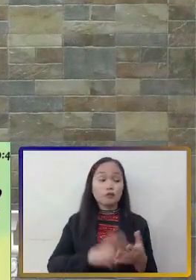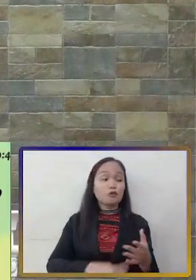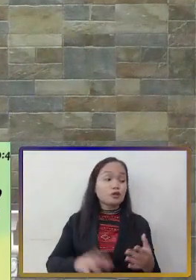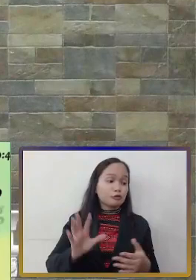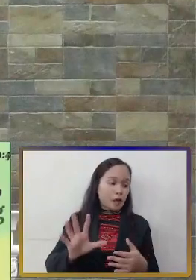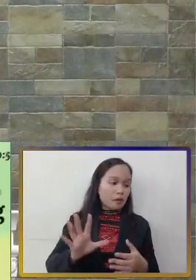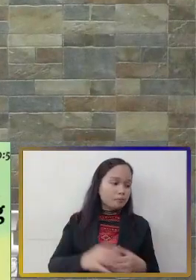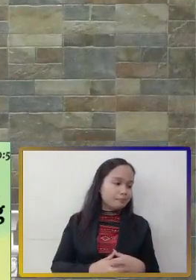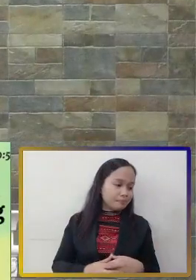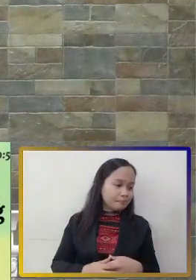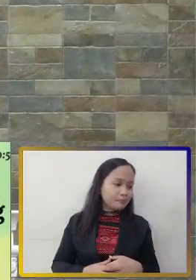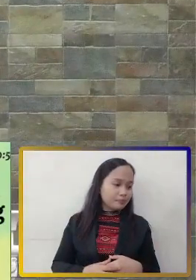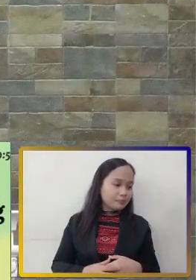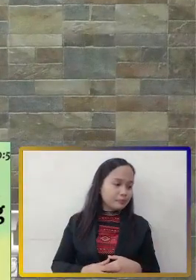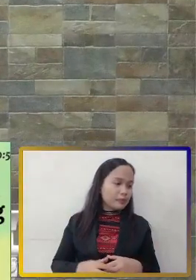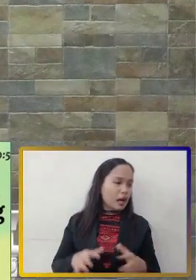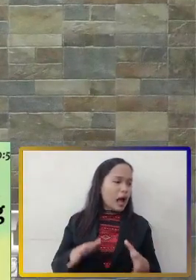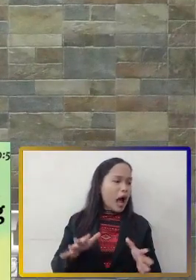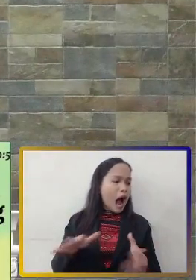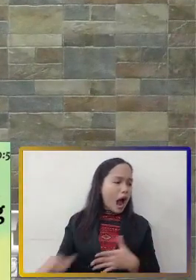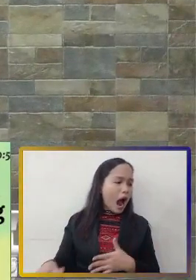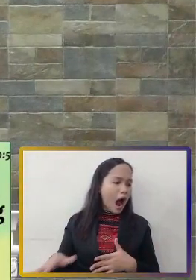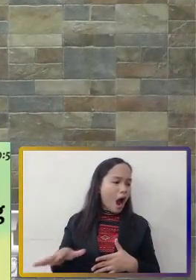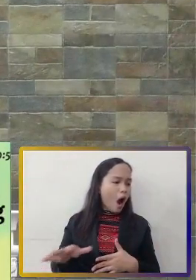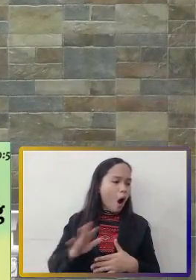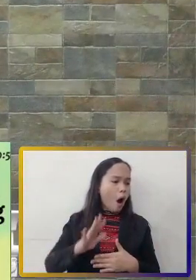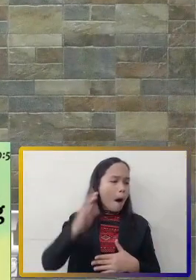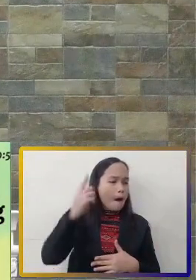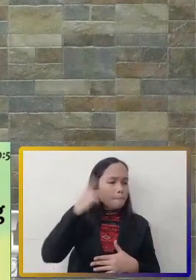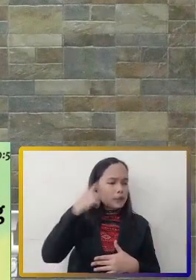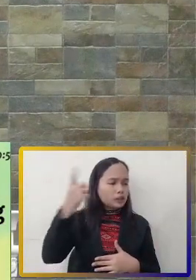5 now. Casting down what?